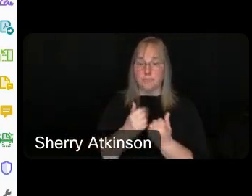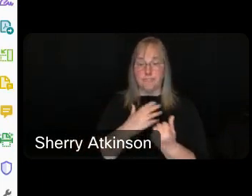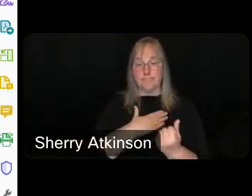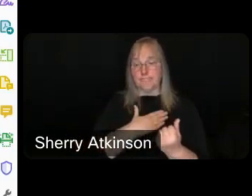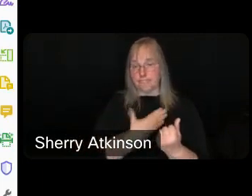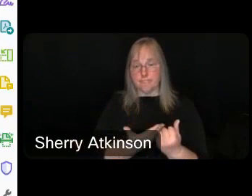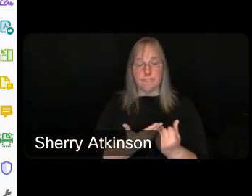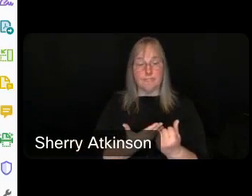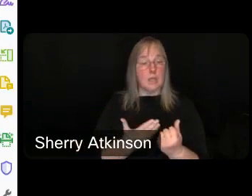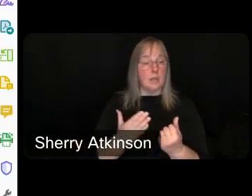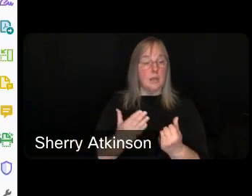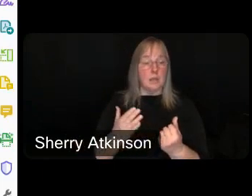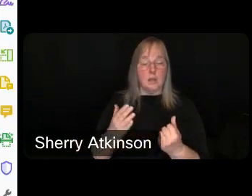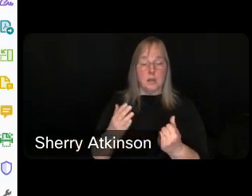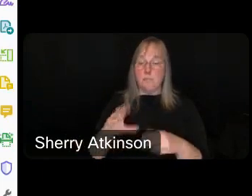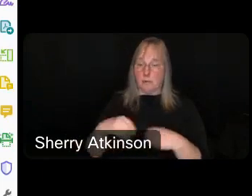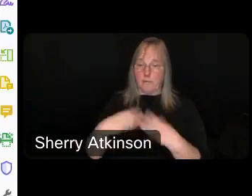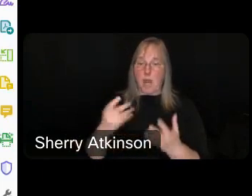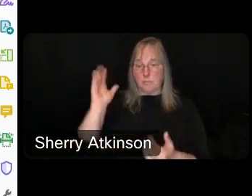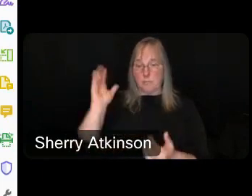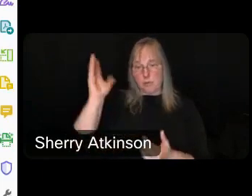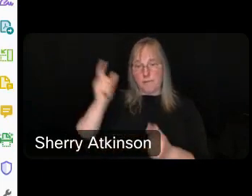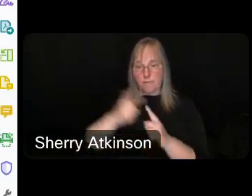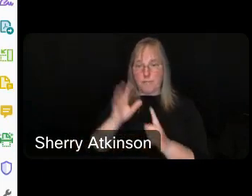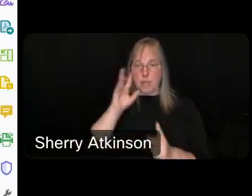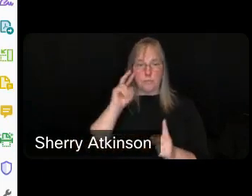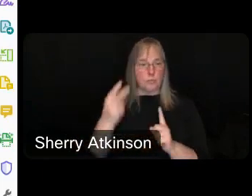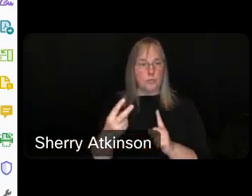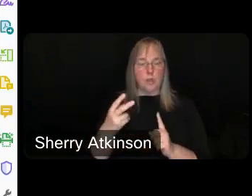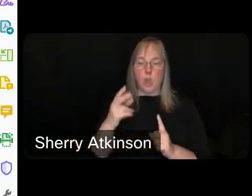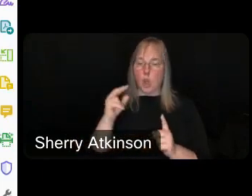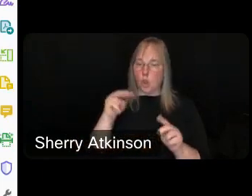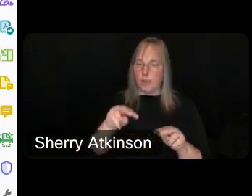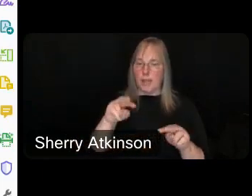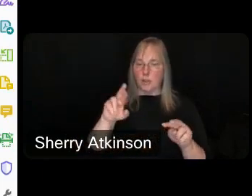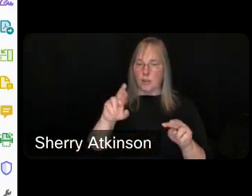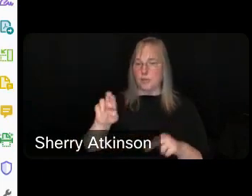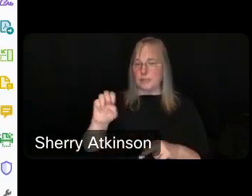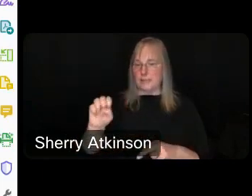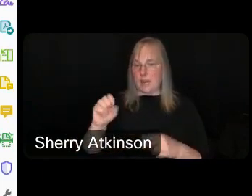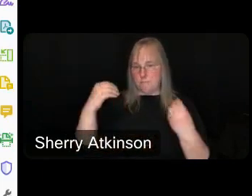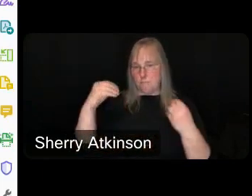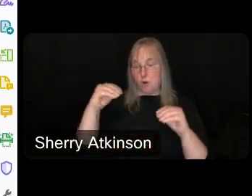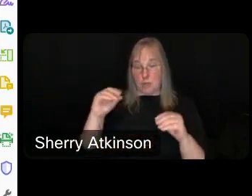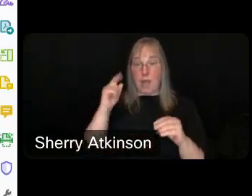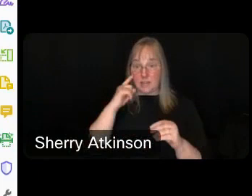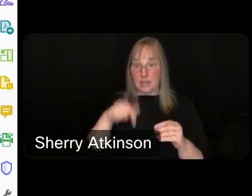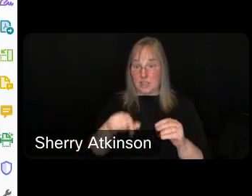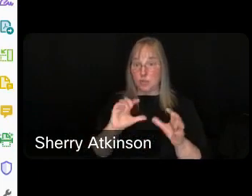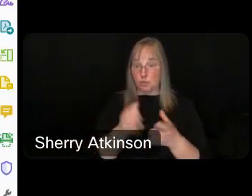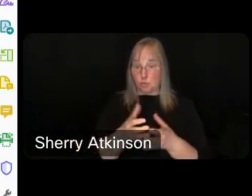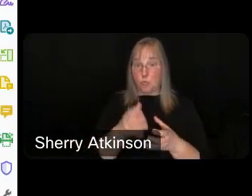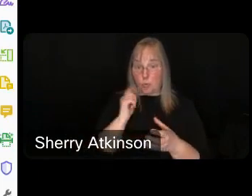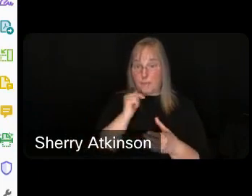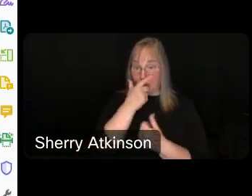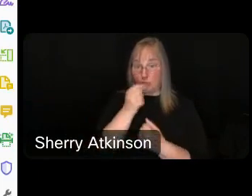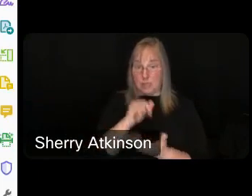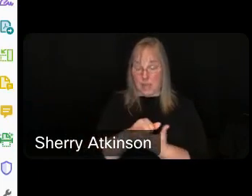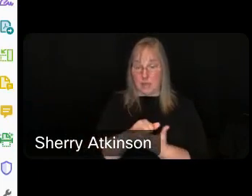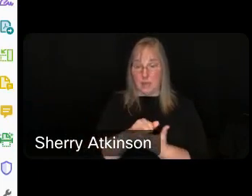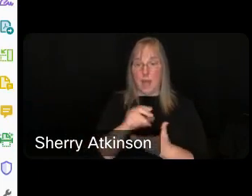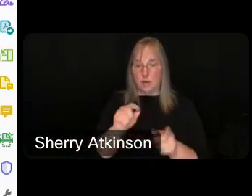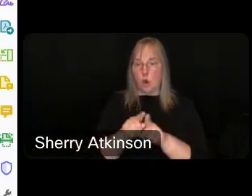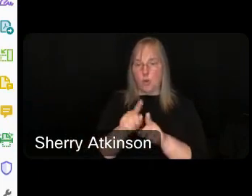briefing from their viewpoint, look at the real estate market, which I think is going to be of interest to this group, and also it's going to help us